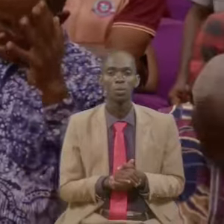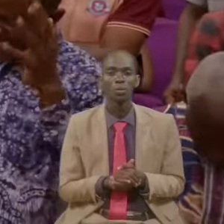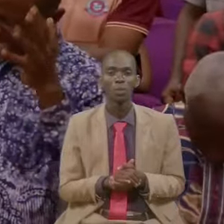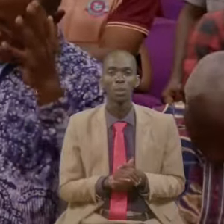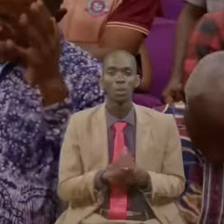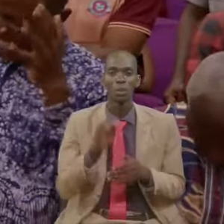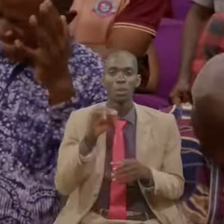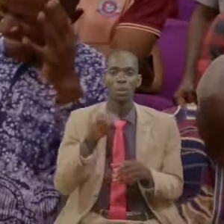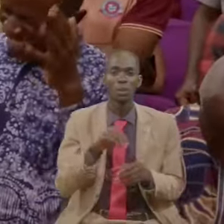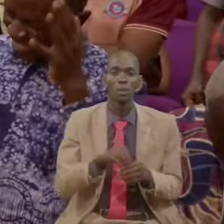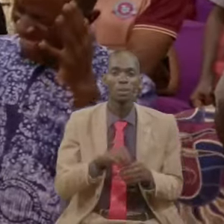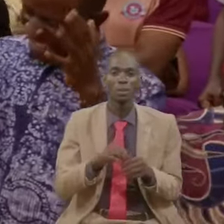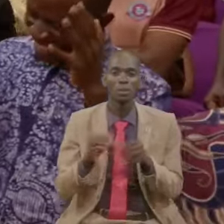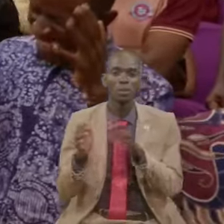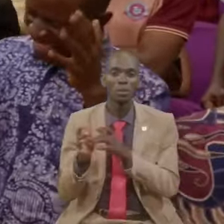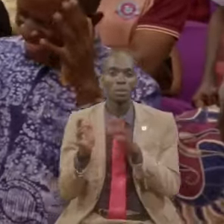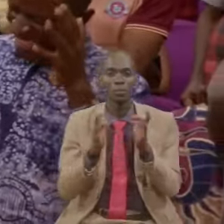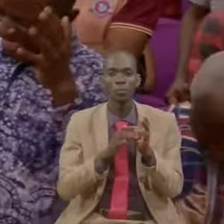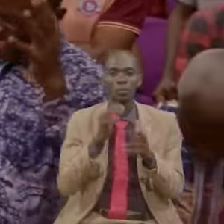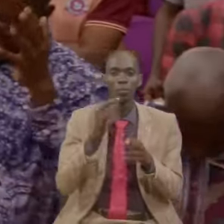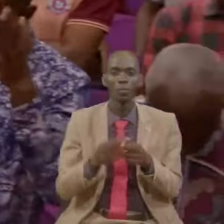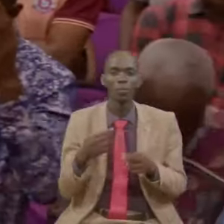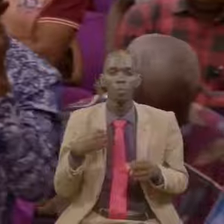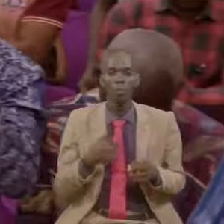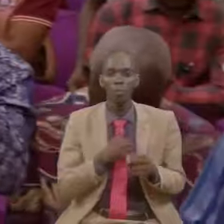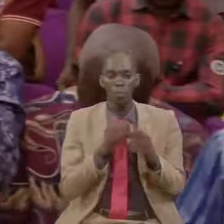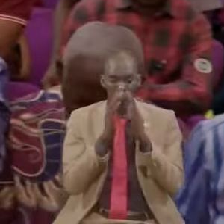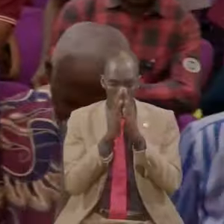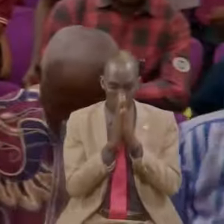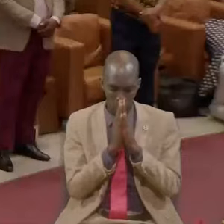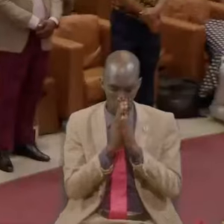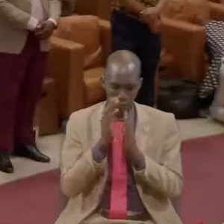In Jesus' name we pray.